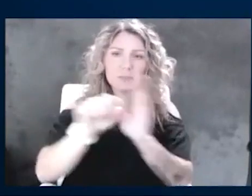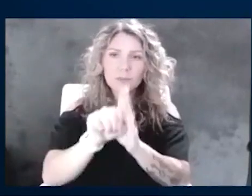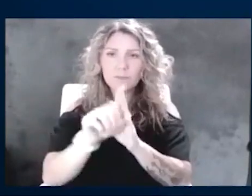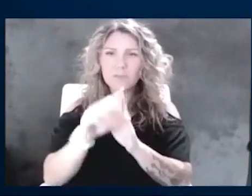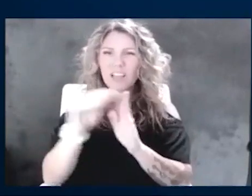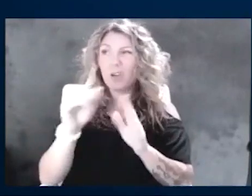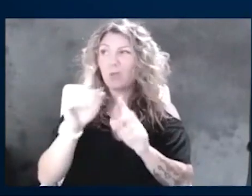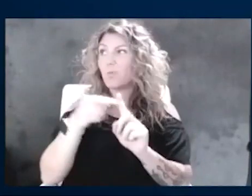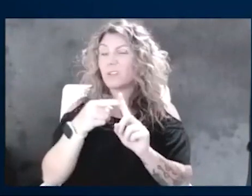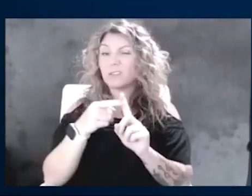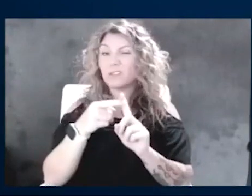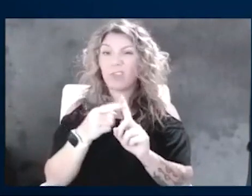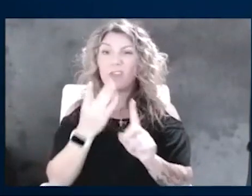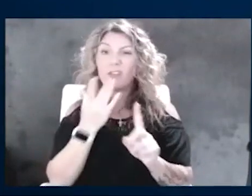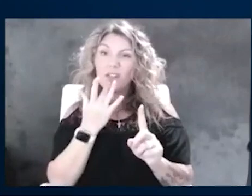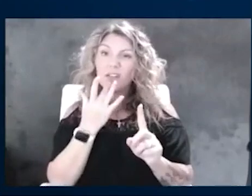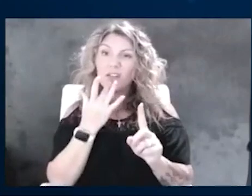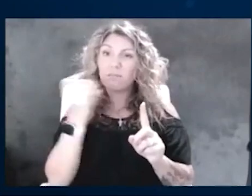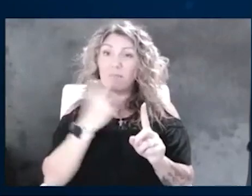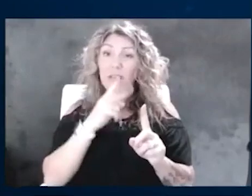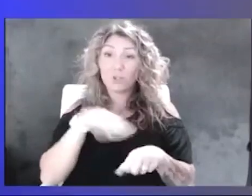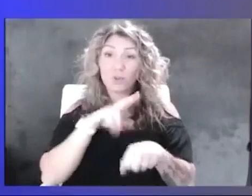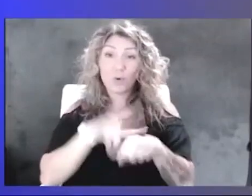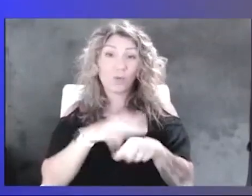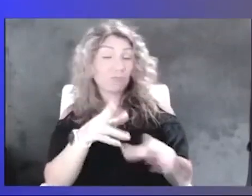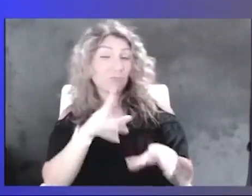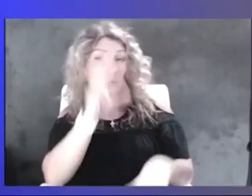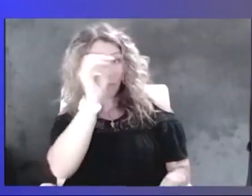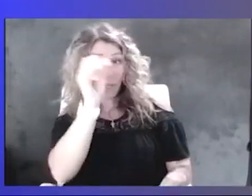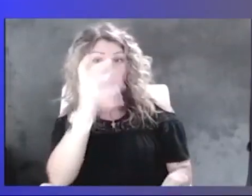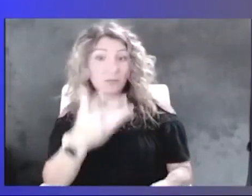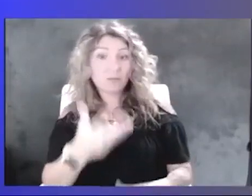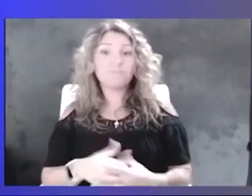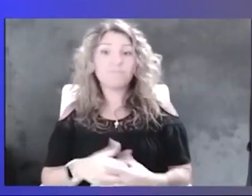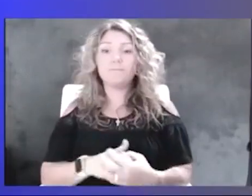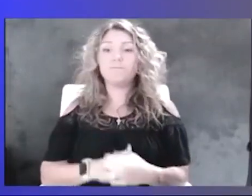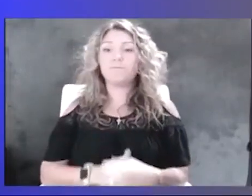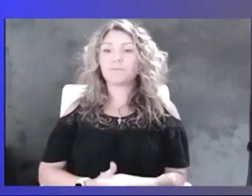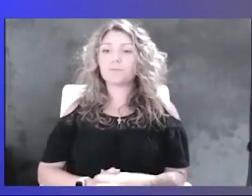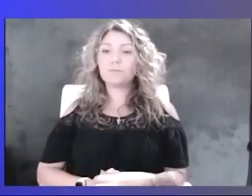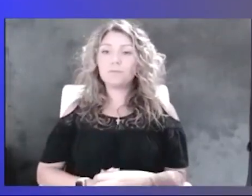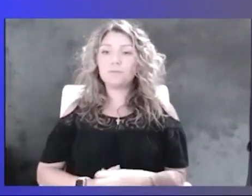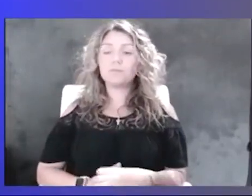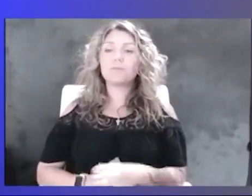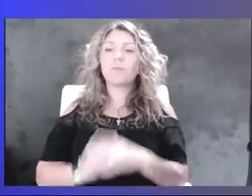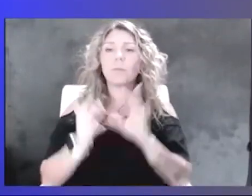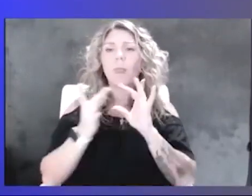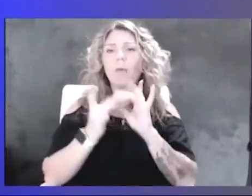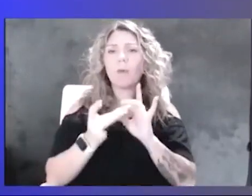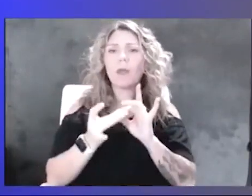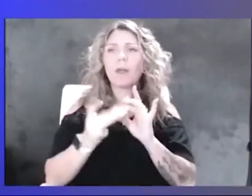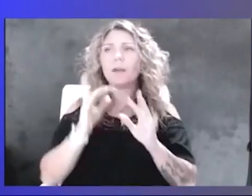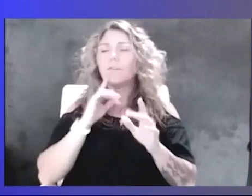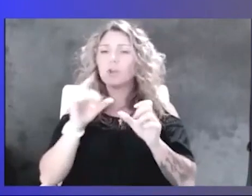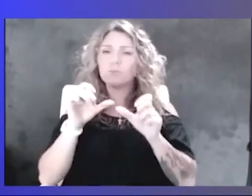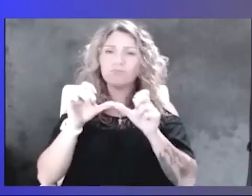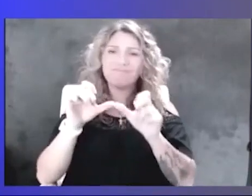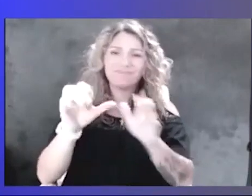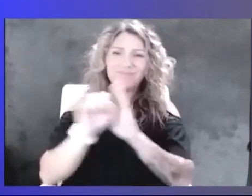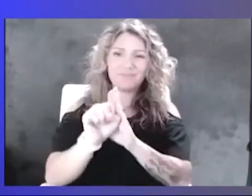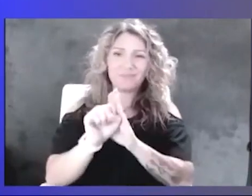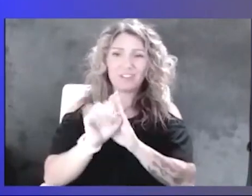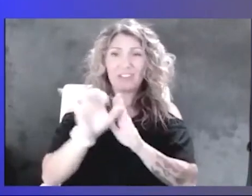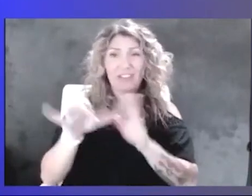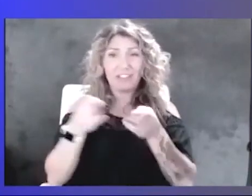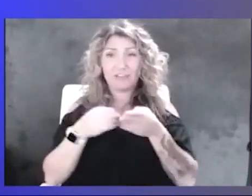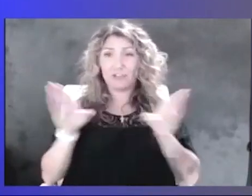normal? What do you think, Dr. Nelson? Yeah, so I think in terms of the sort of looking out for long haul, it's just kind of it's a general keeping an eye on